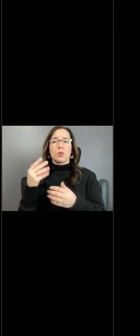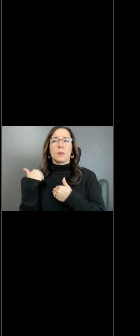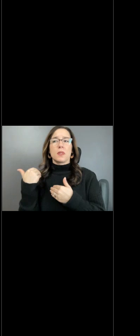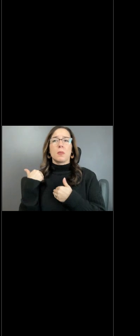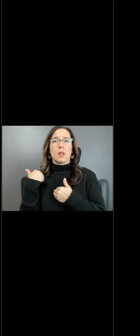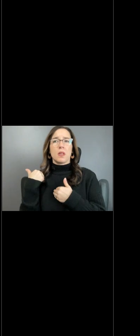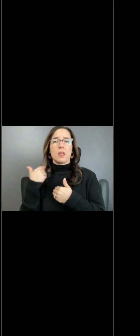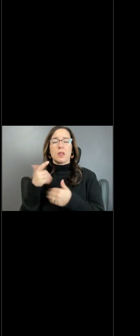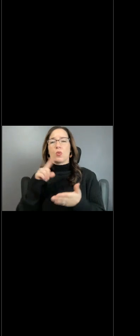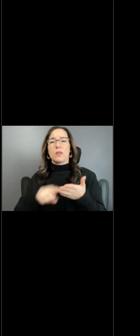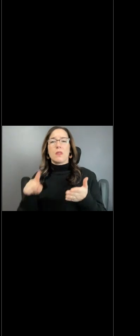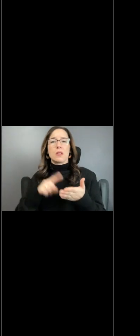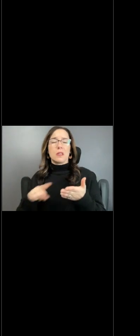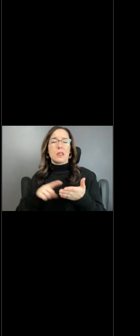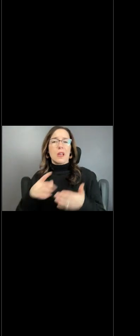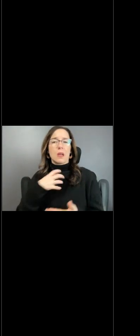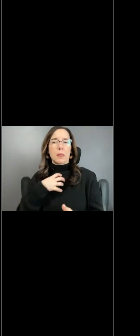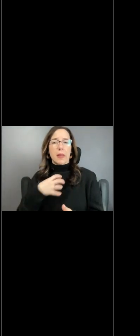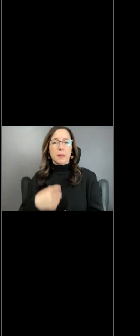to investigate a complaint.